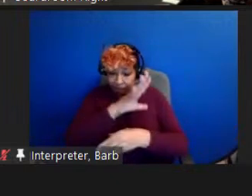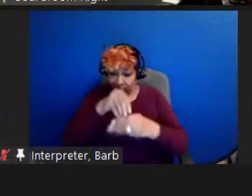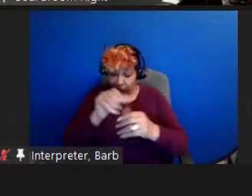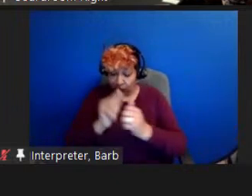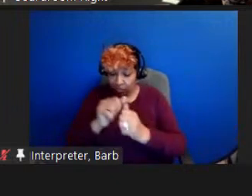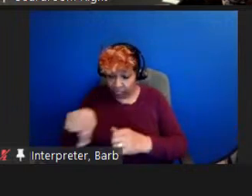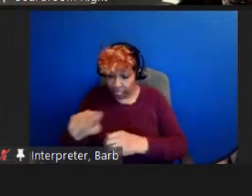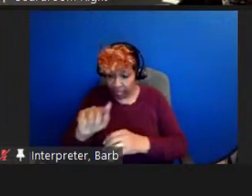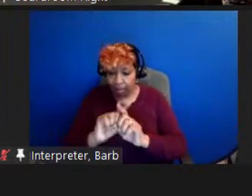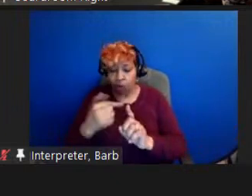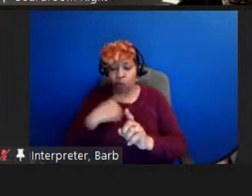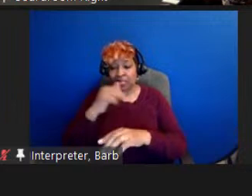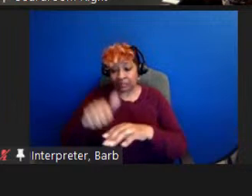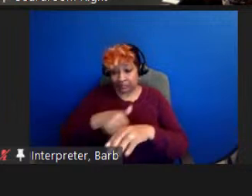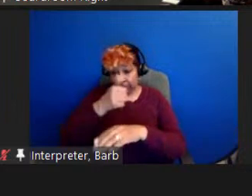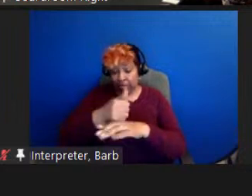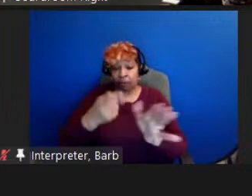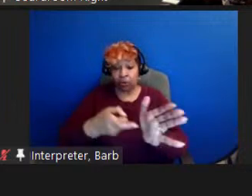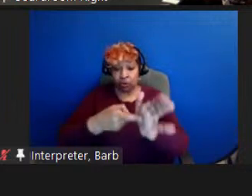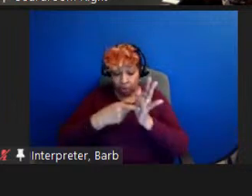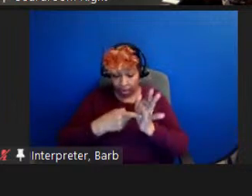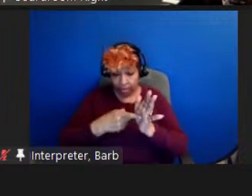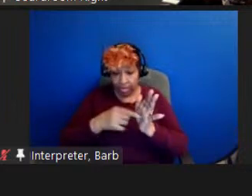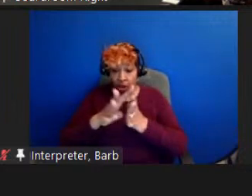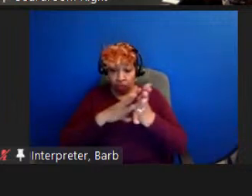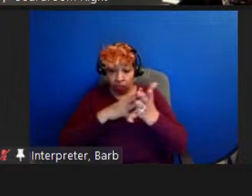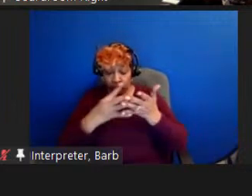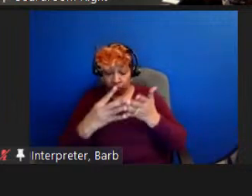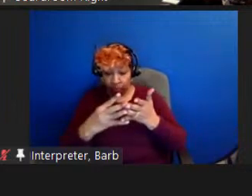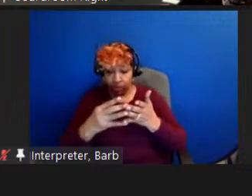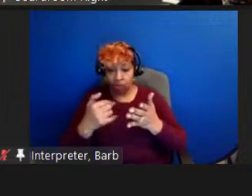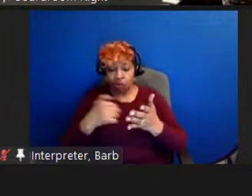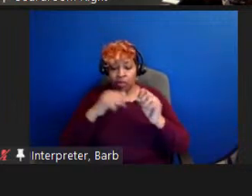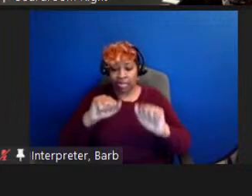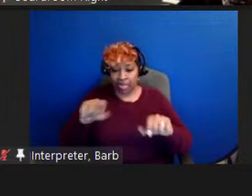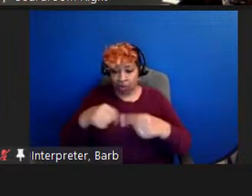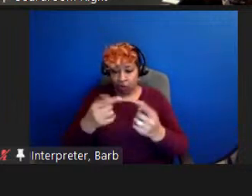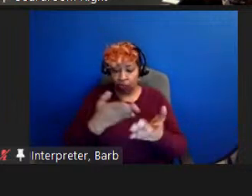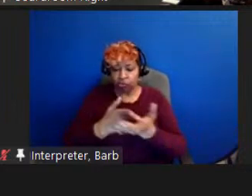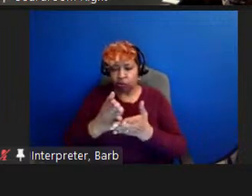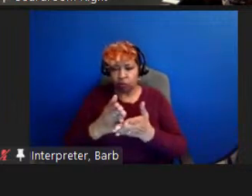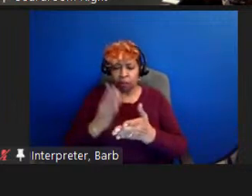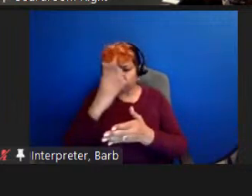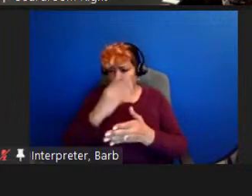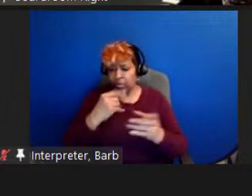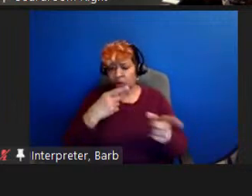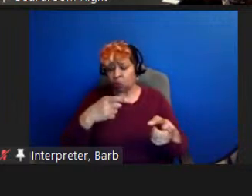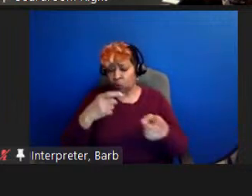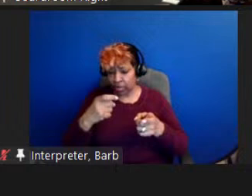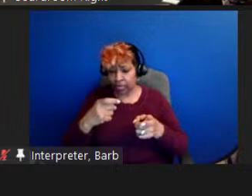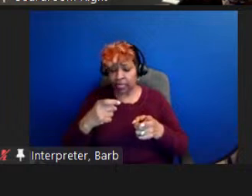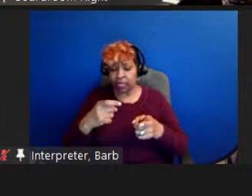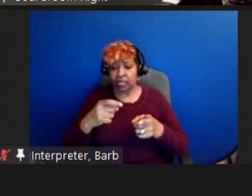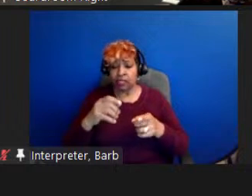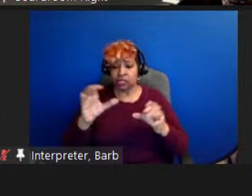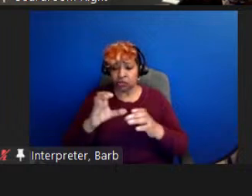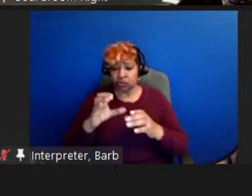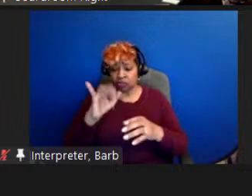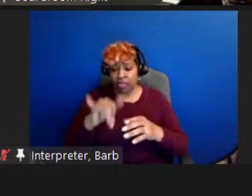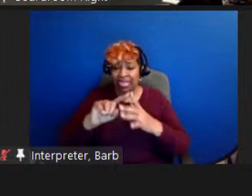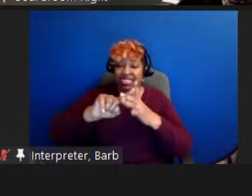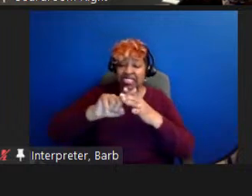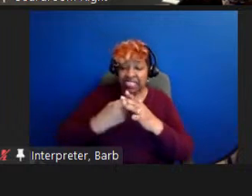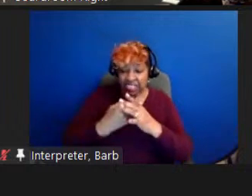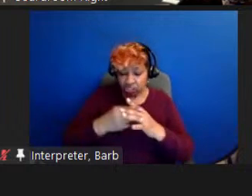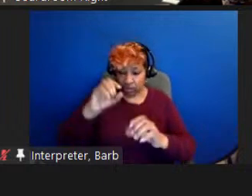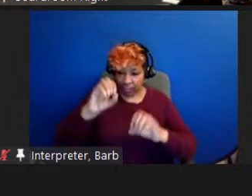have established a criteria and a rubric, if you will. So we will be able to go through relatively quickly in order to do at least that initial